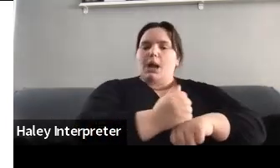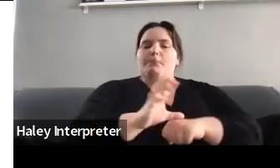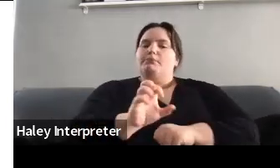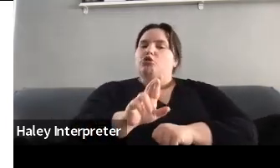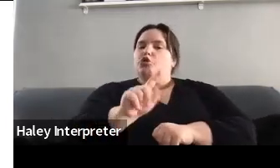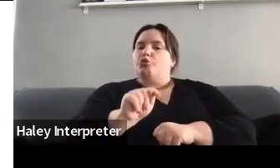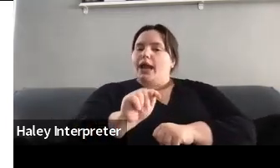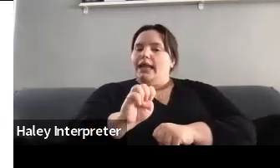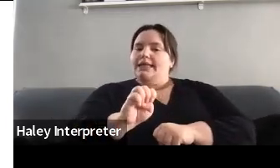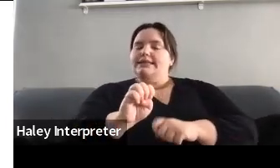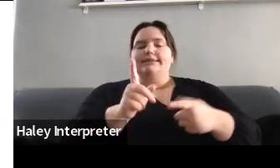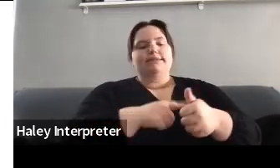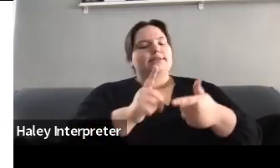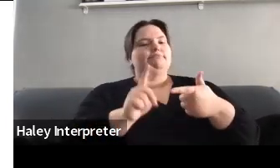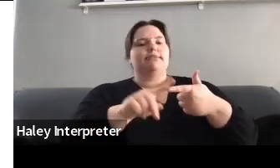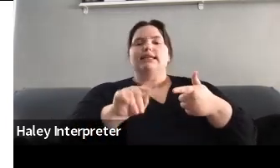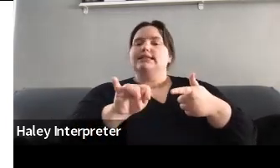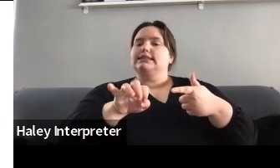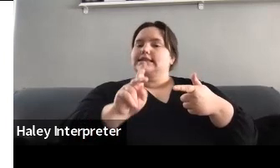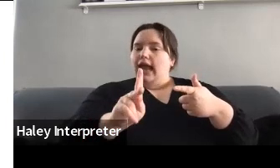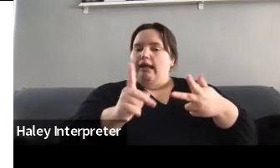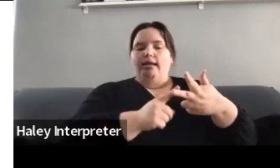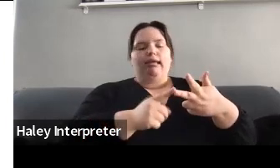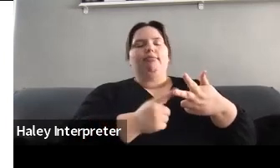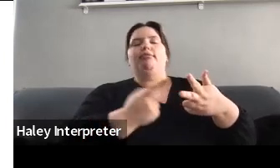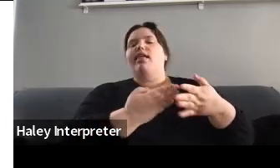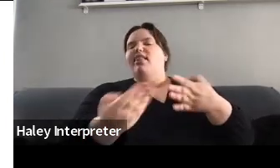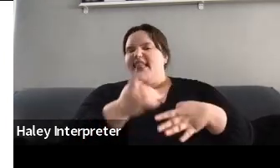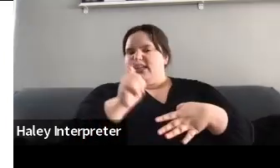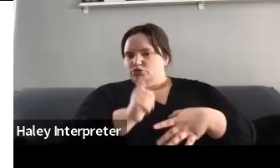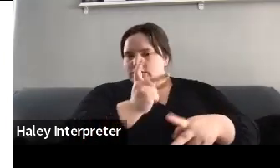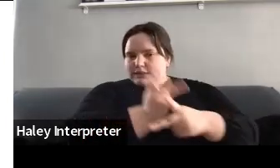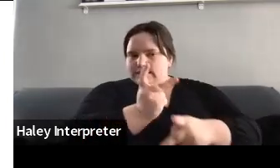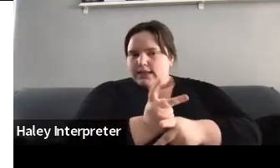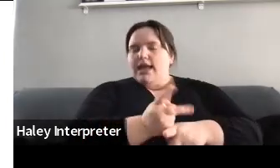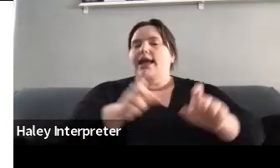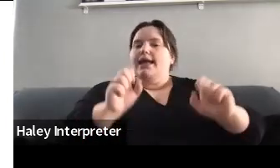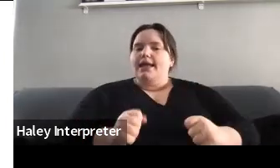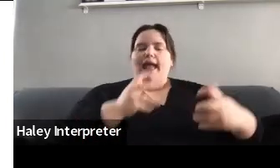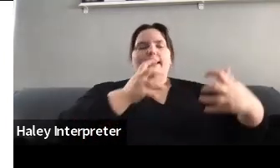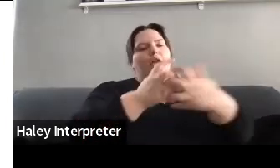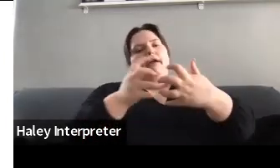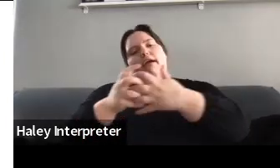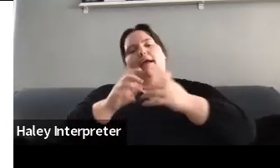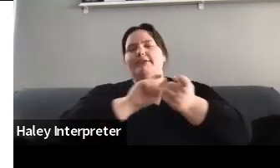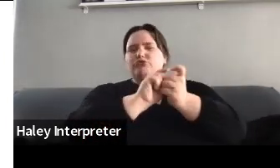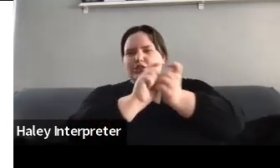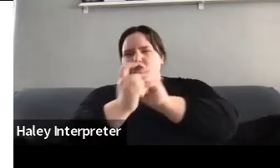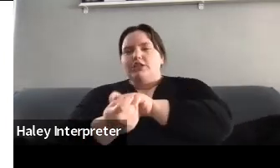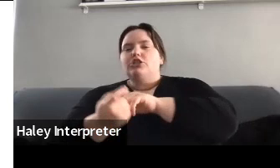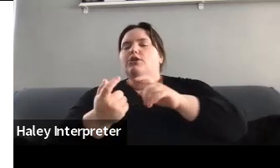that is needed to take care of the animal that can be modified to meet the needs of the person. So sometimes things can